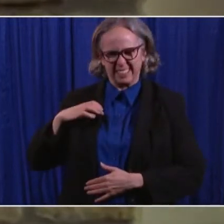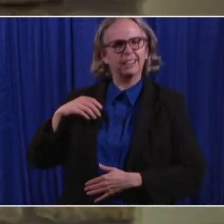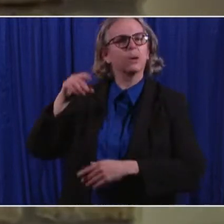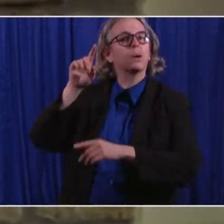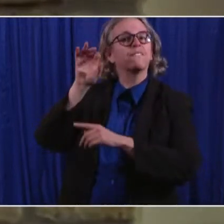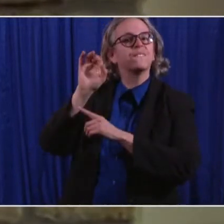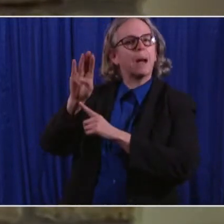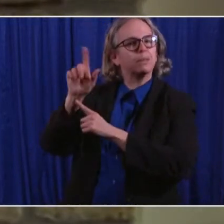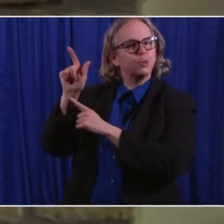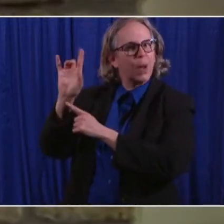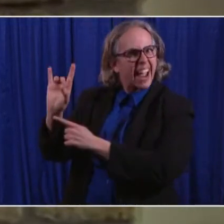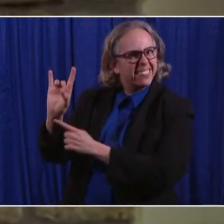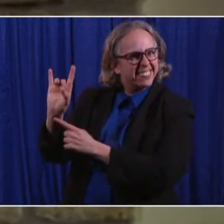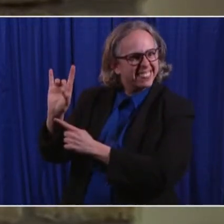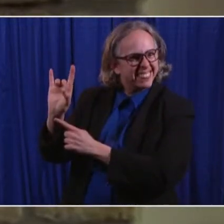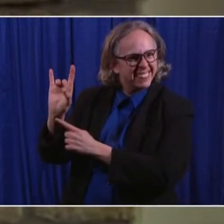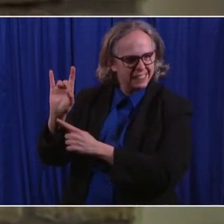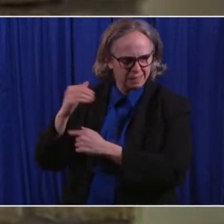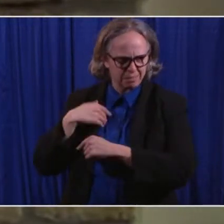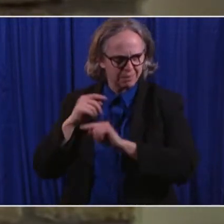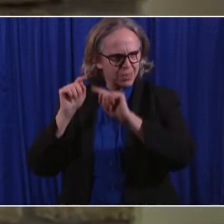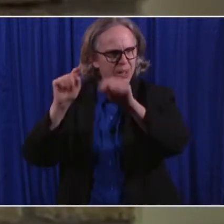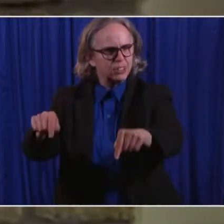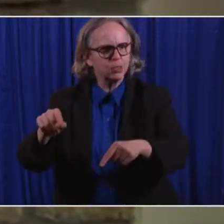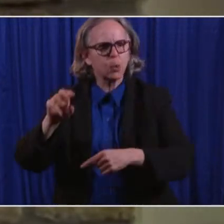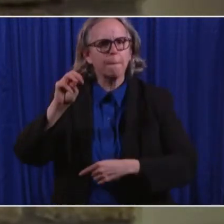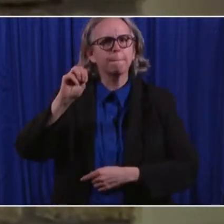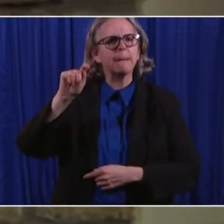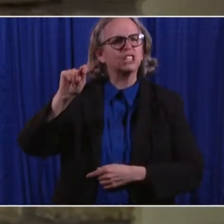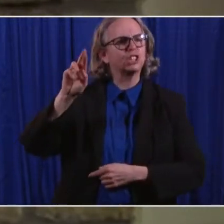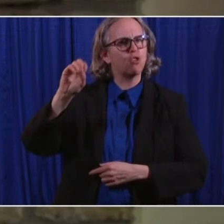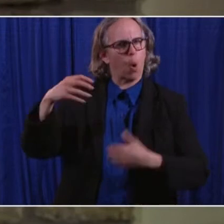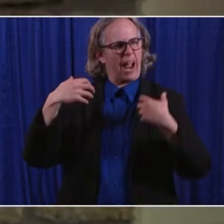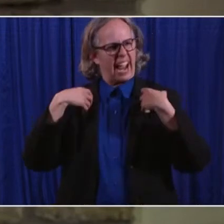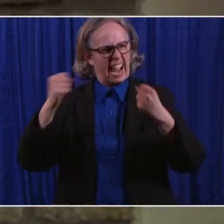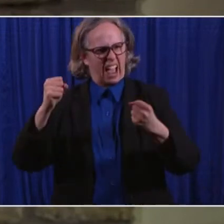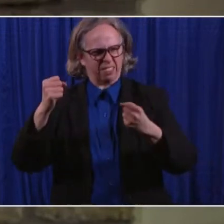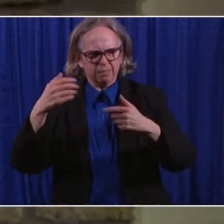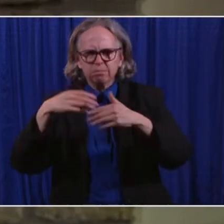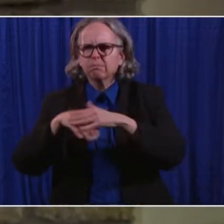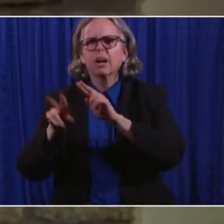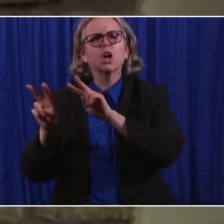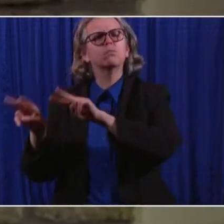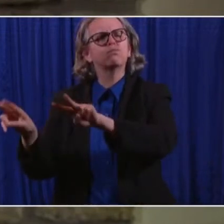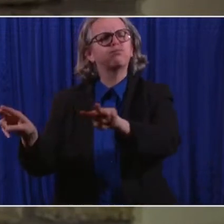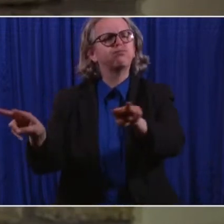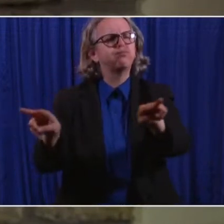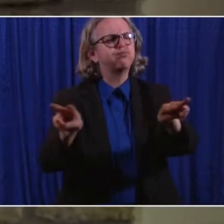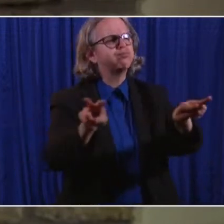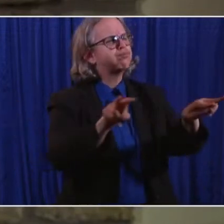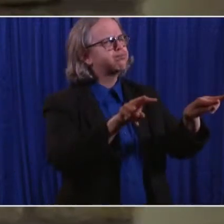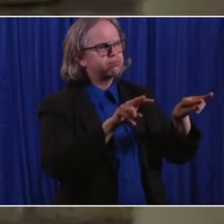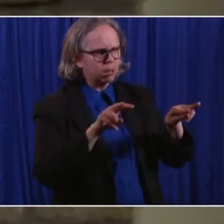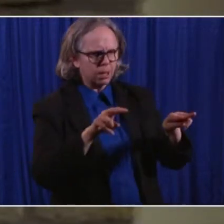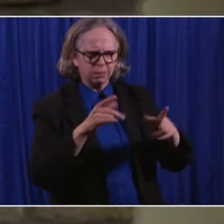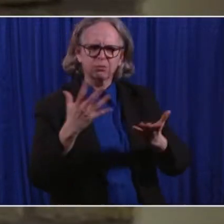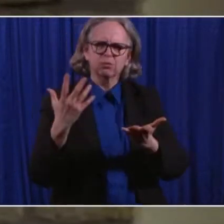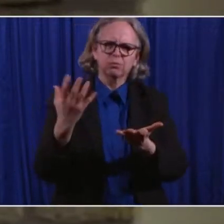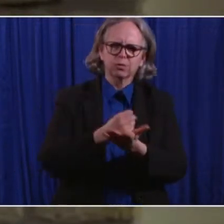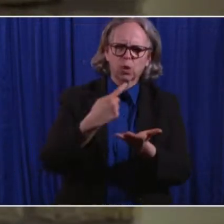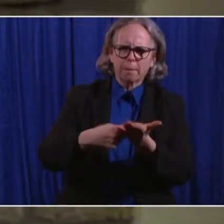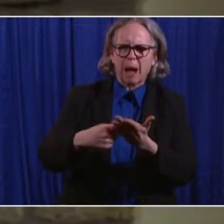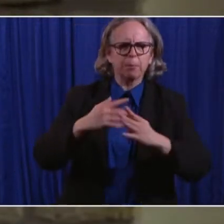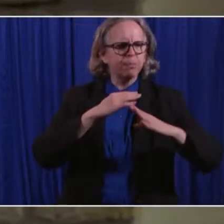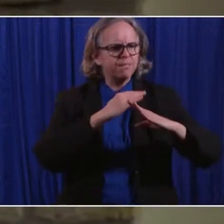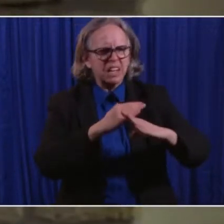when I went to Metro Health. We toured the facility and talked about prevention and education